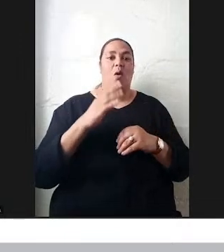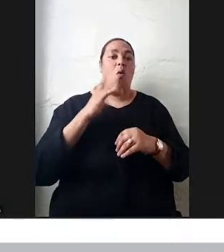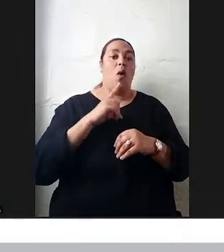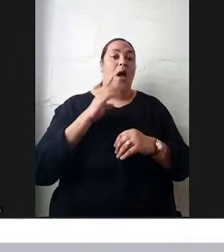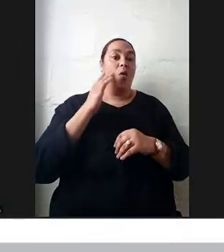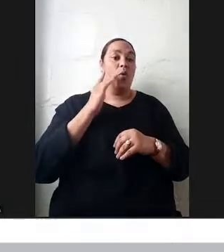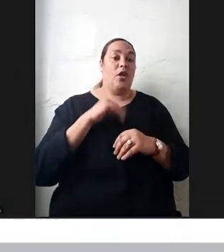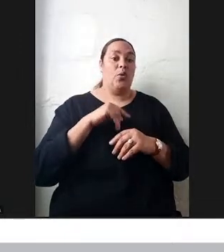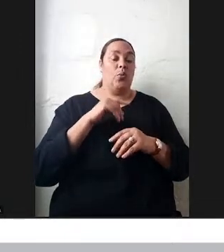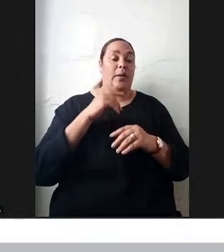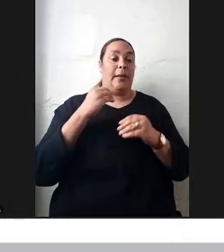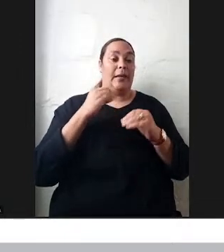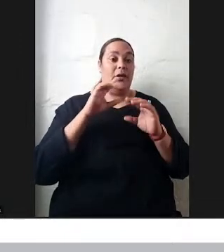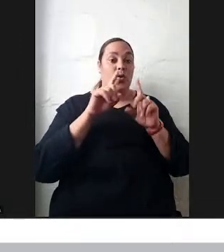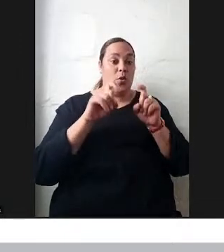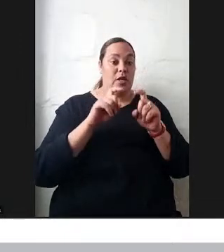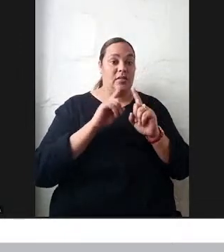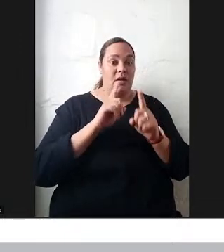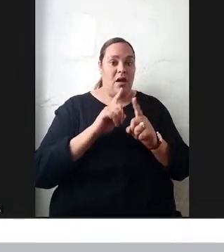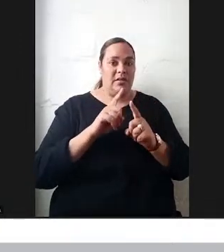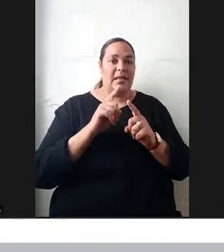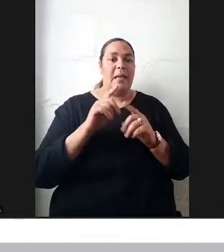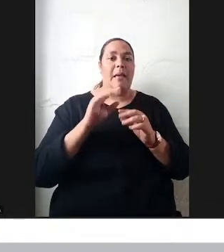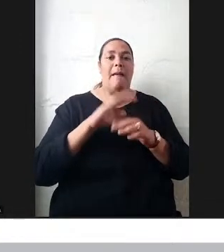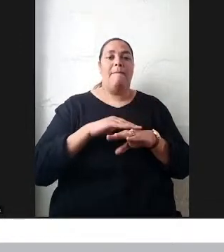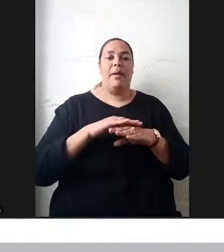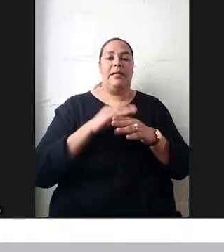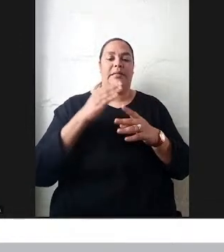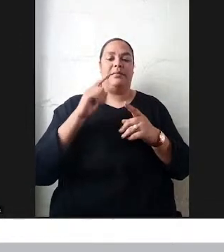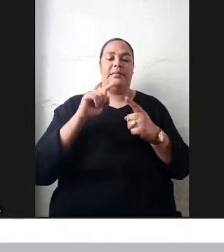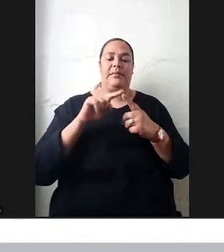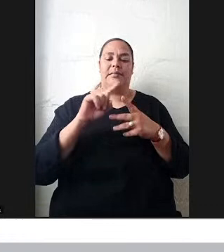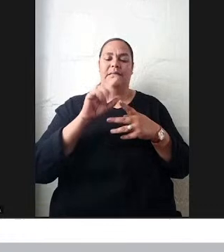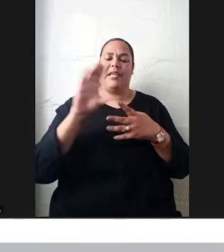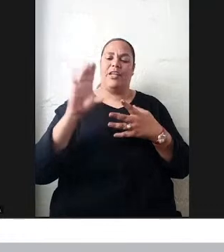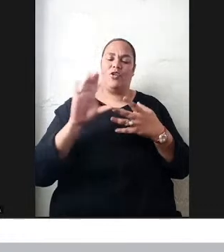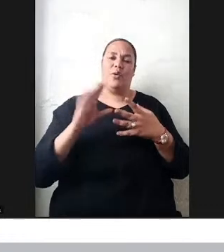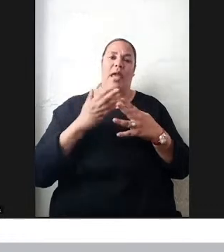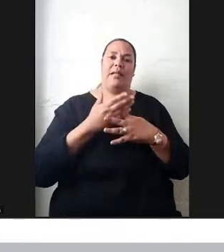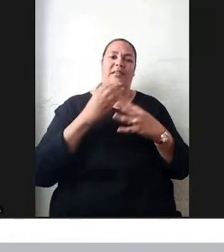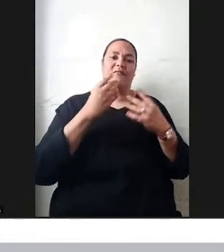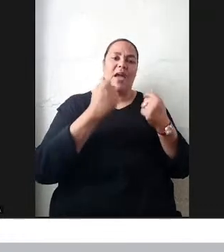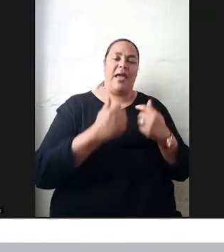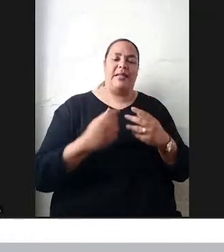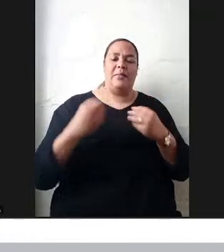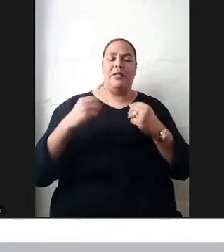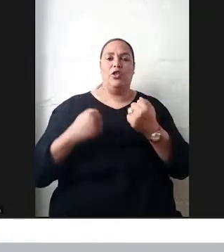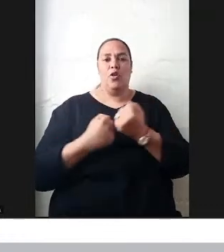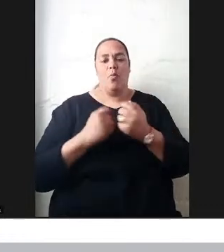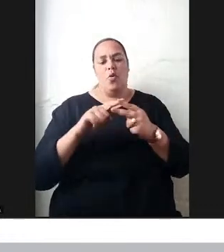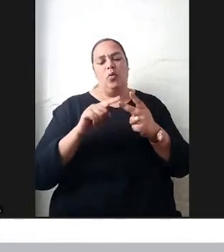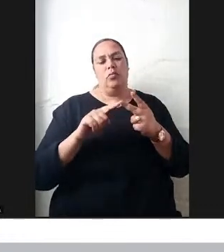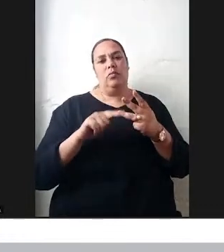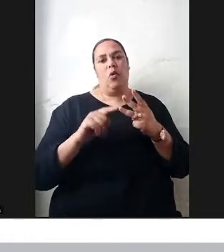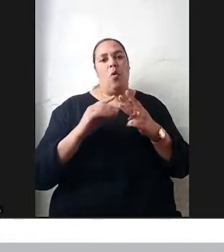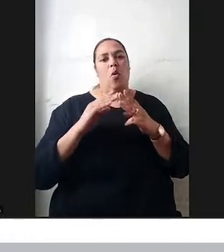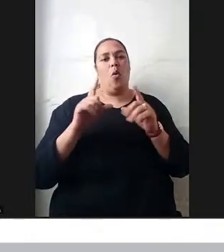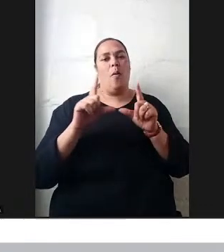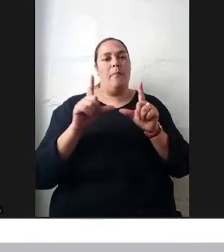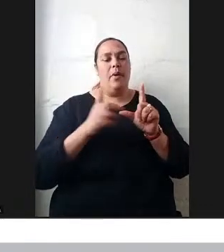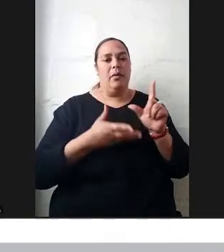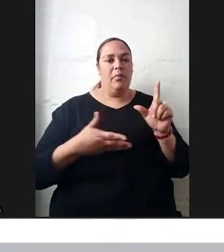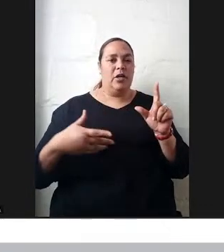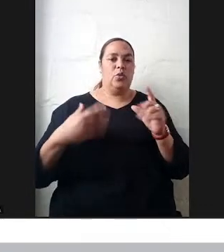based on specific categories such as access to finance, access to business support, or block permit or something like that. So we don't